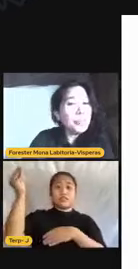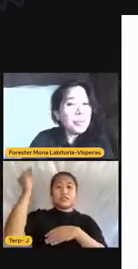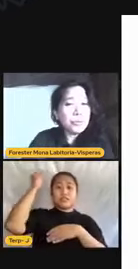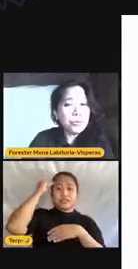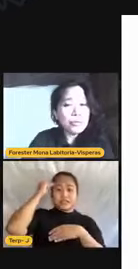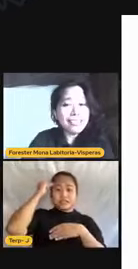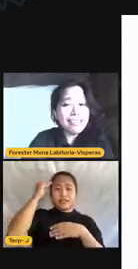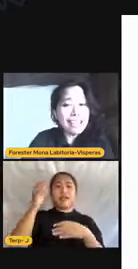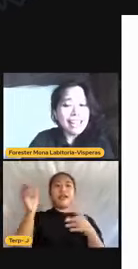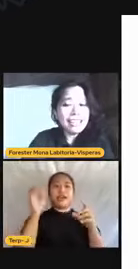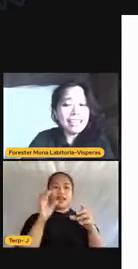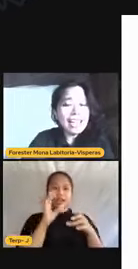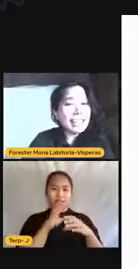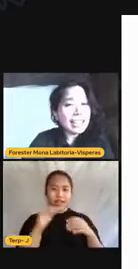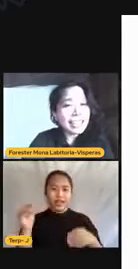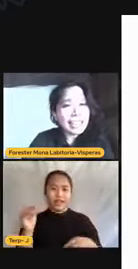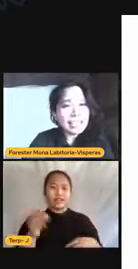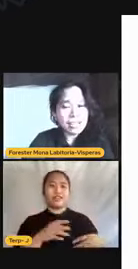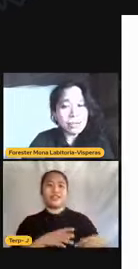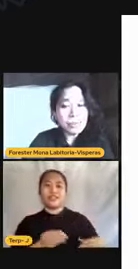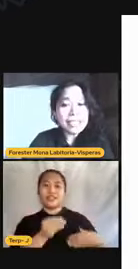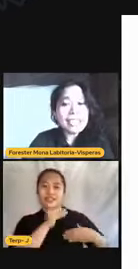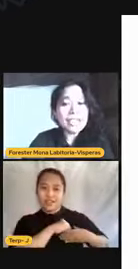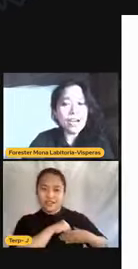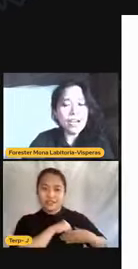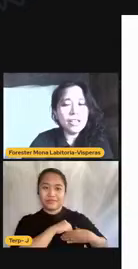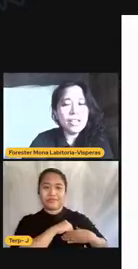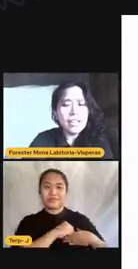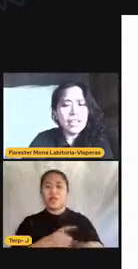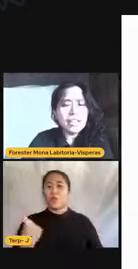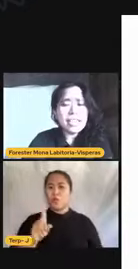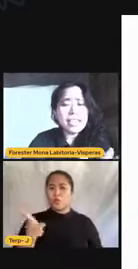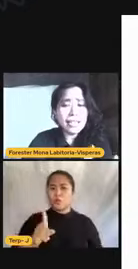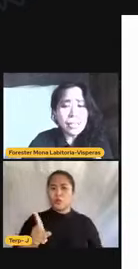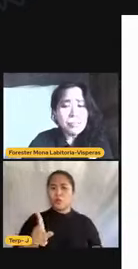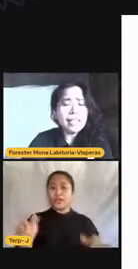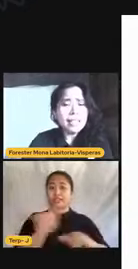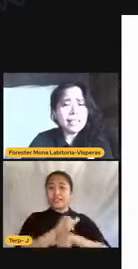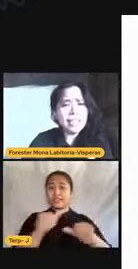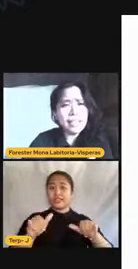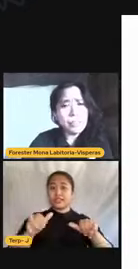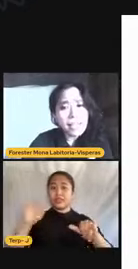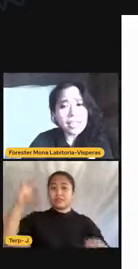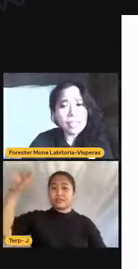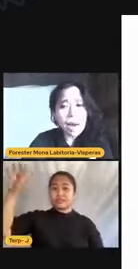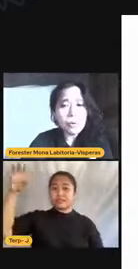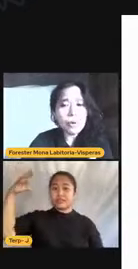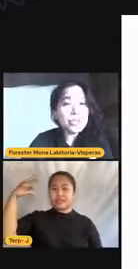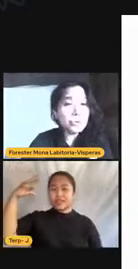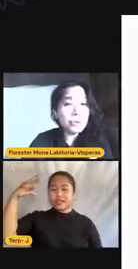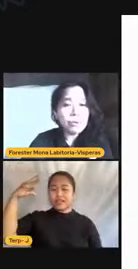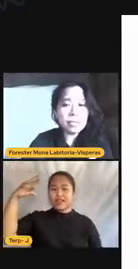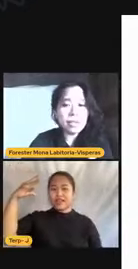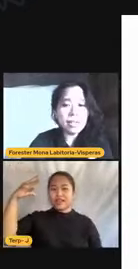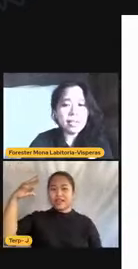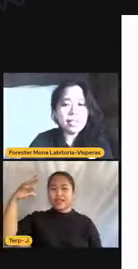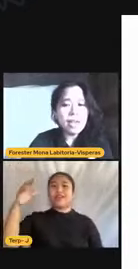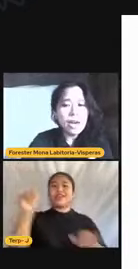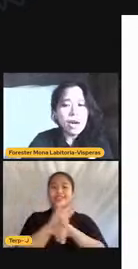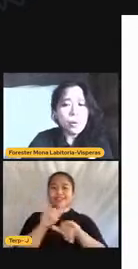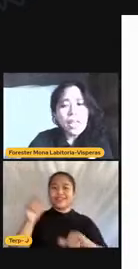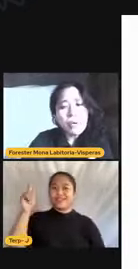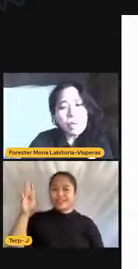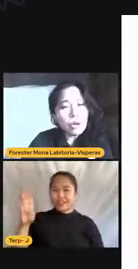So ano naman po yung sunlight? I think that represents God. This limitless and immense power that surrounds